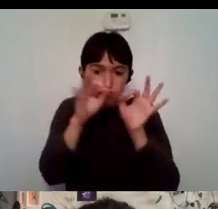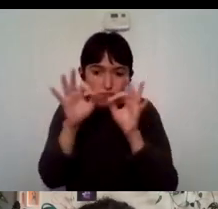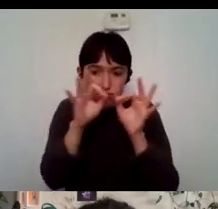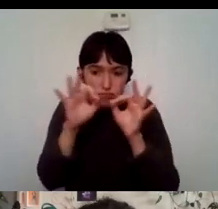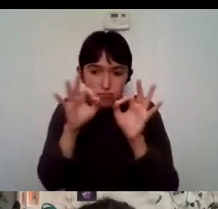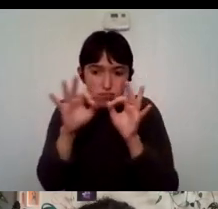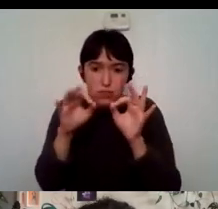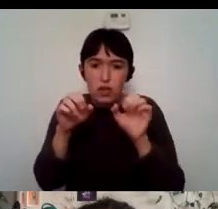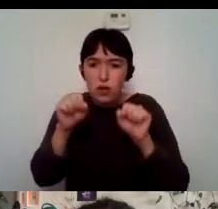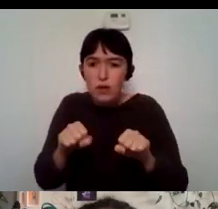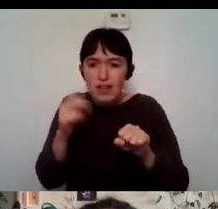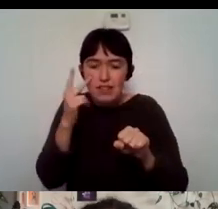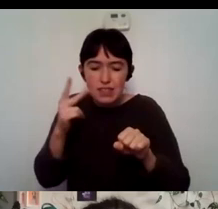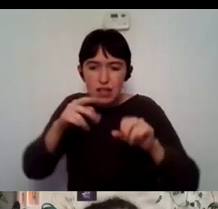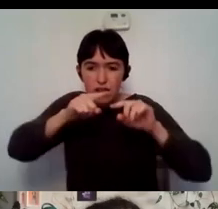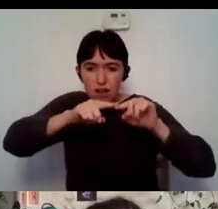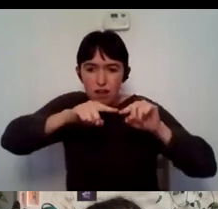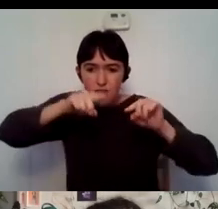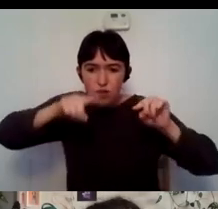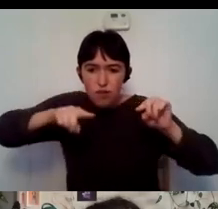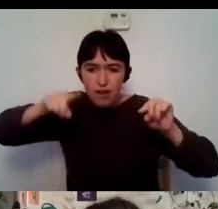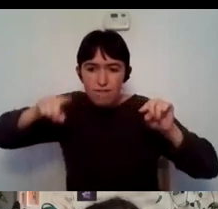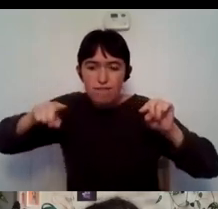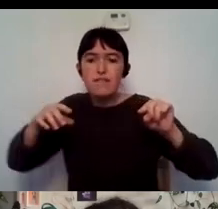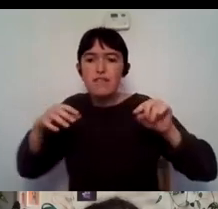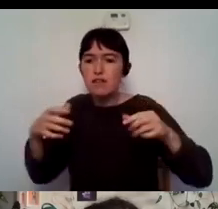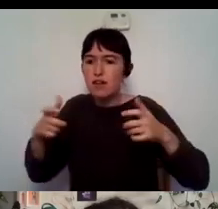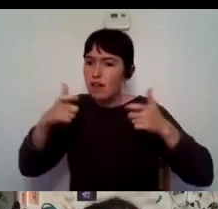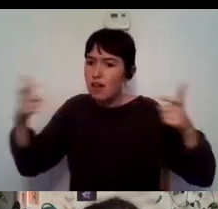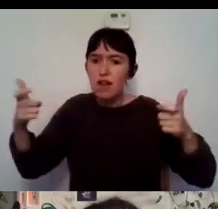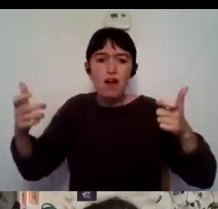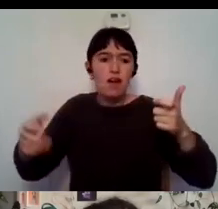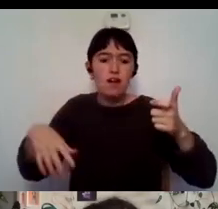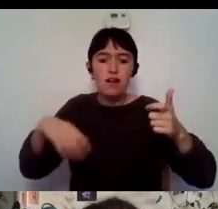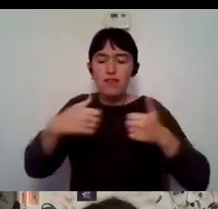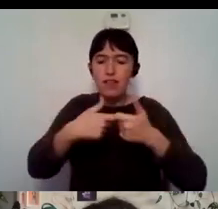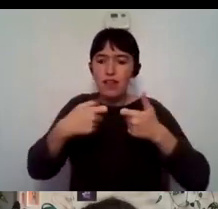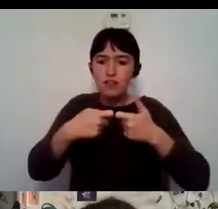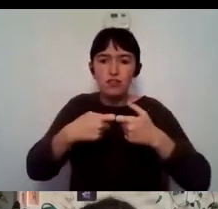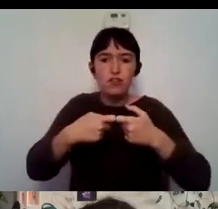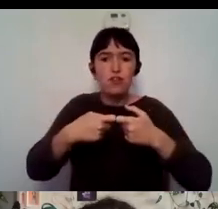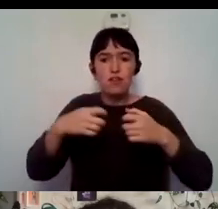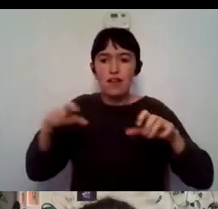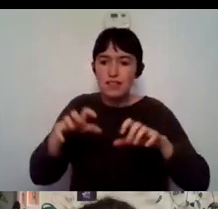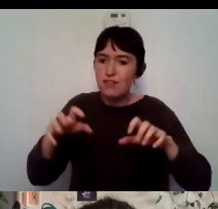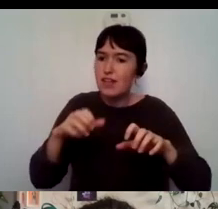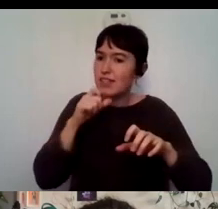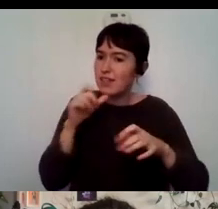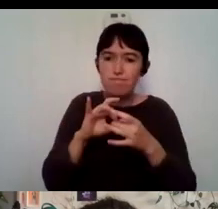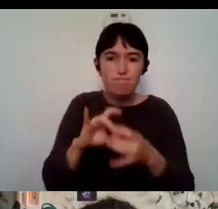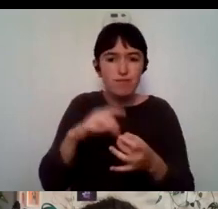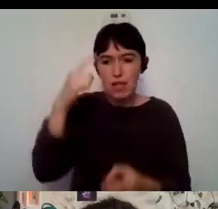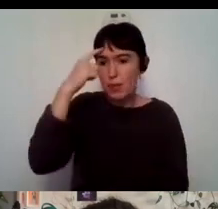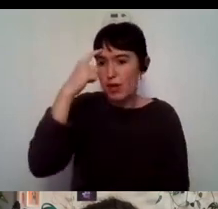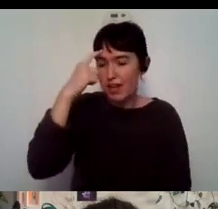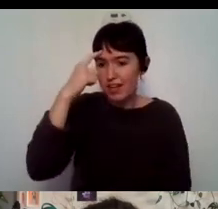very large, this large electrical activity that has nothing to do with the brain at all. So often what we do is